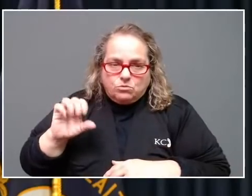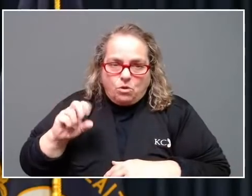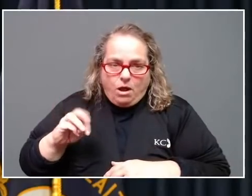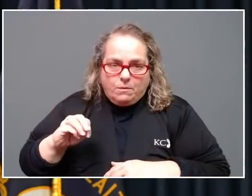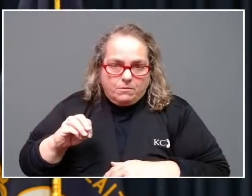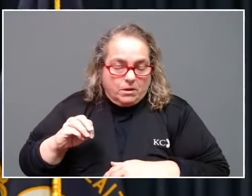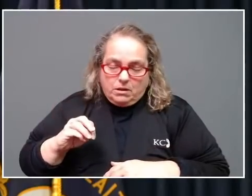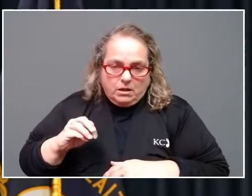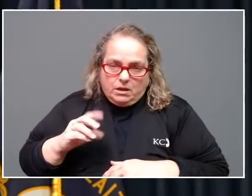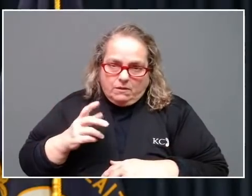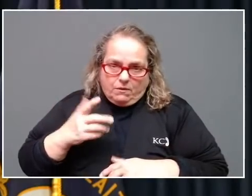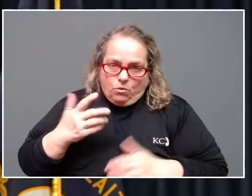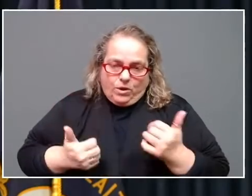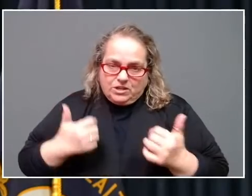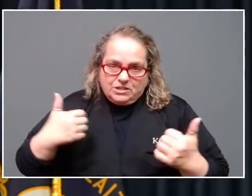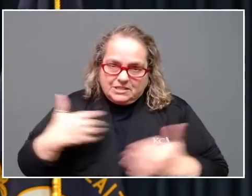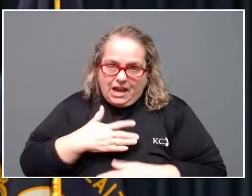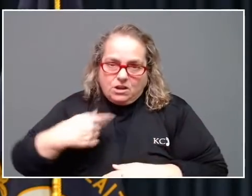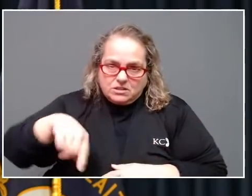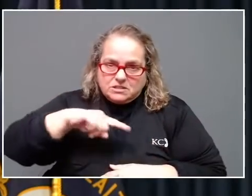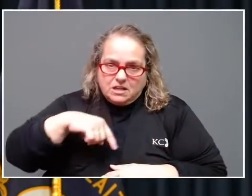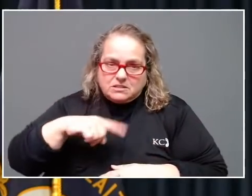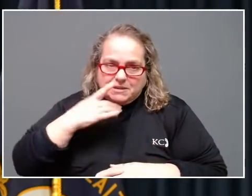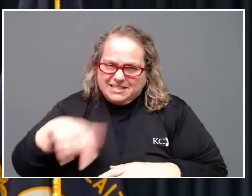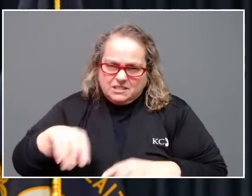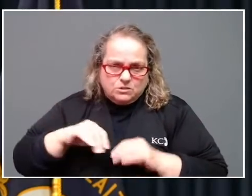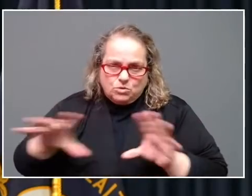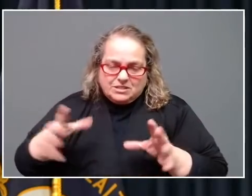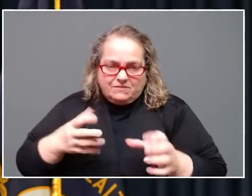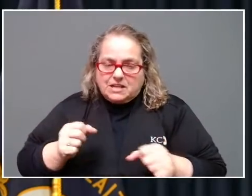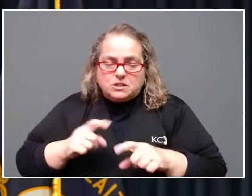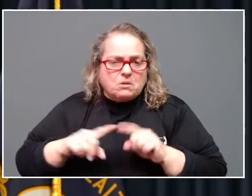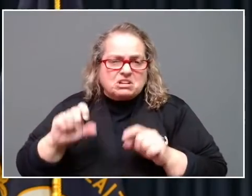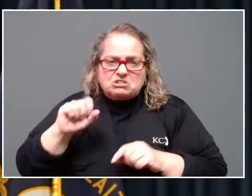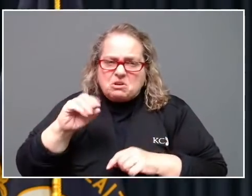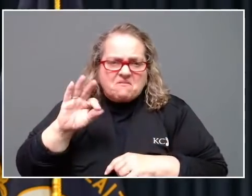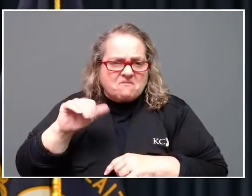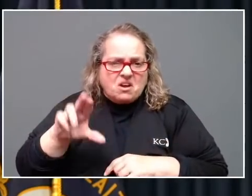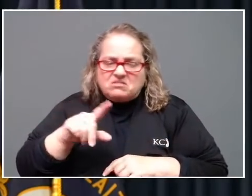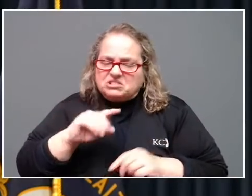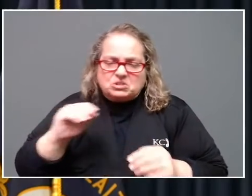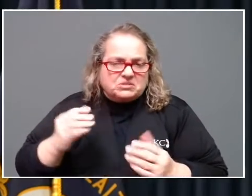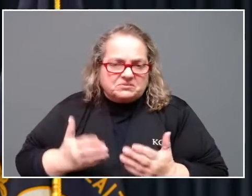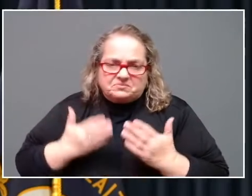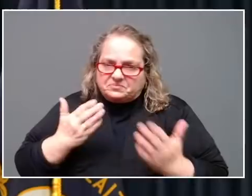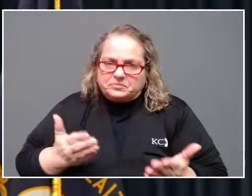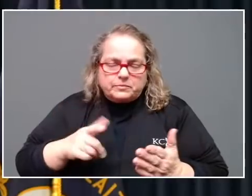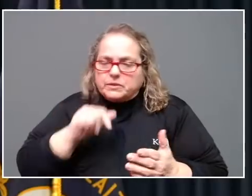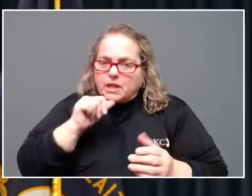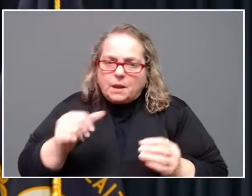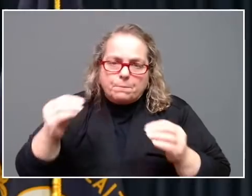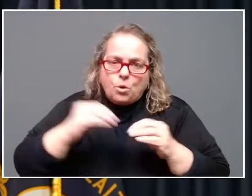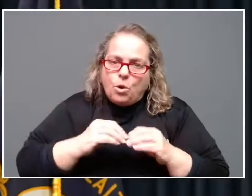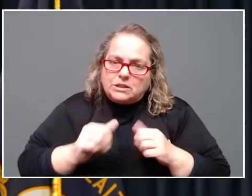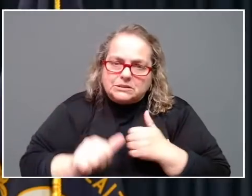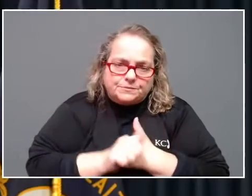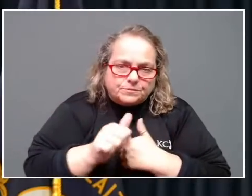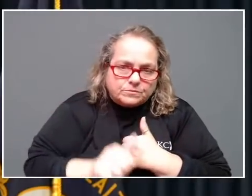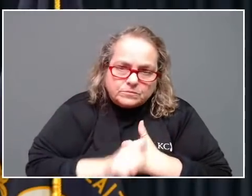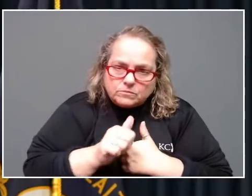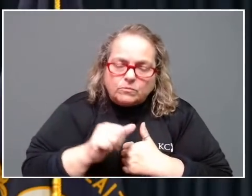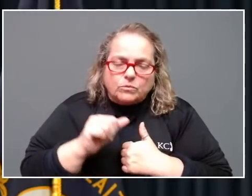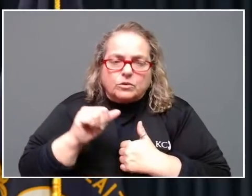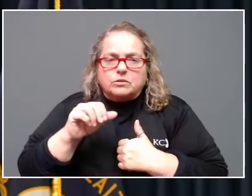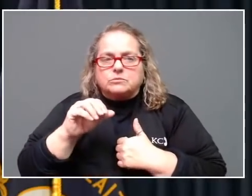spreads alarmingly fast. But so far, there's no suggestion it's more dangerous or causes more harm. As far as